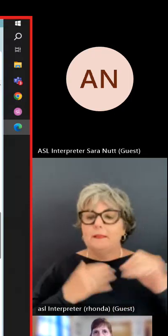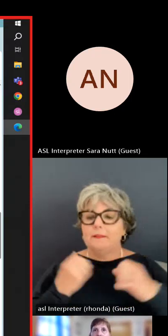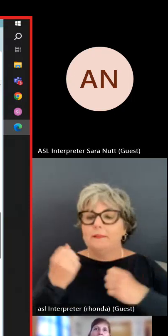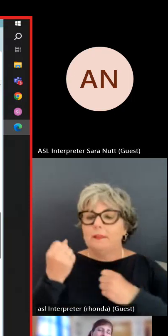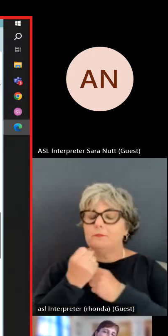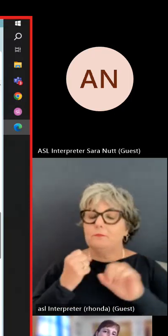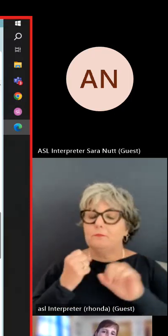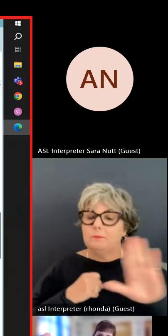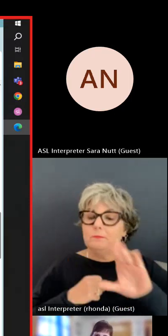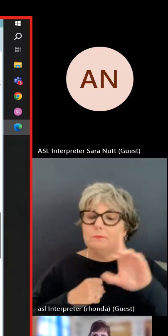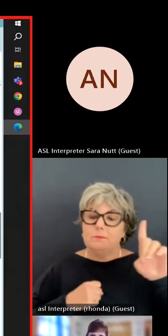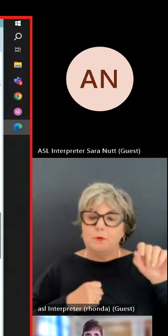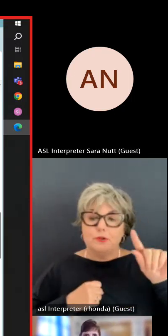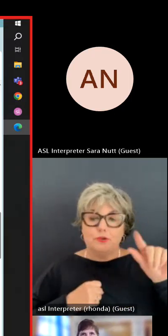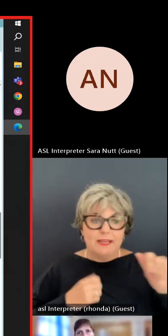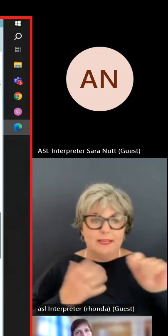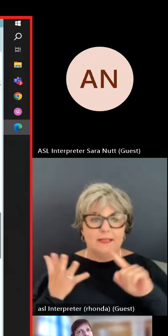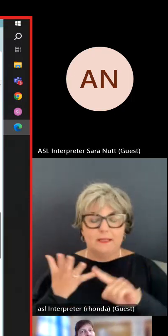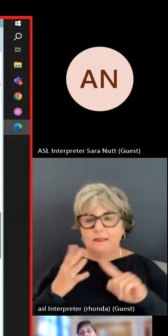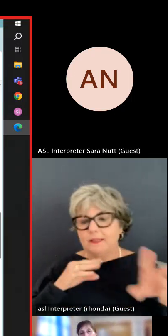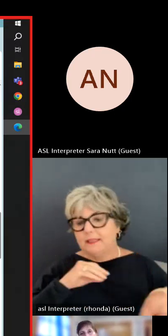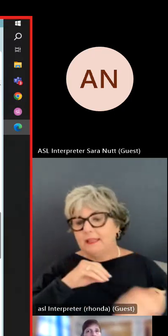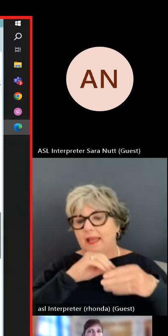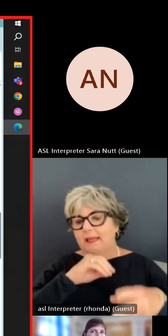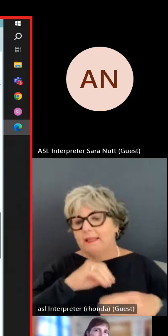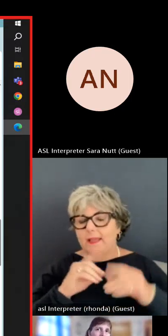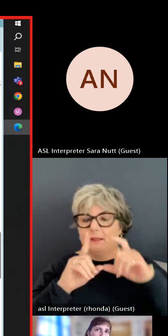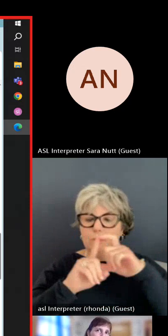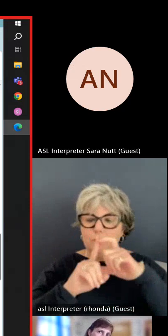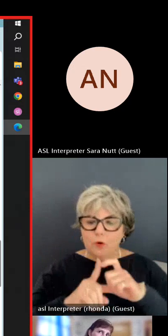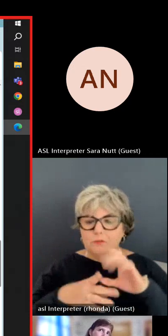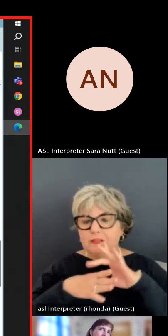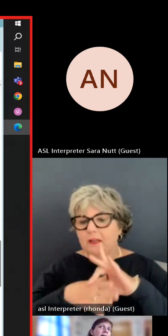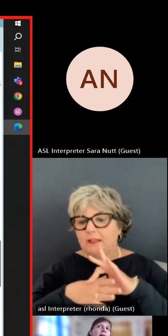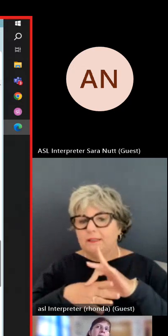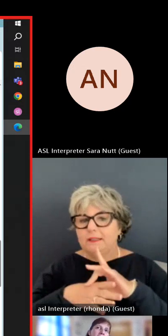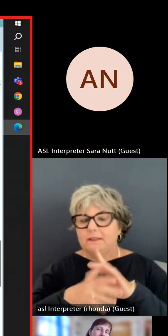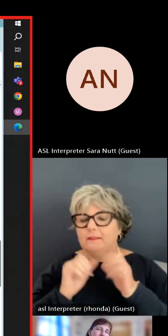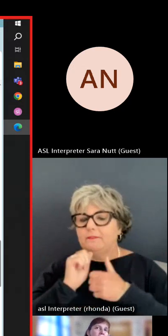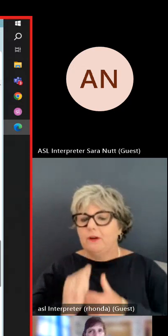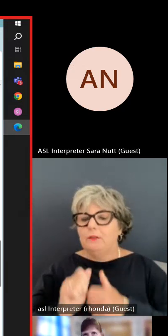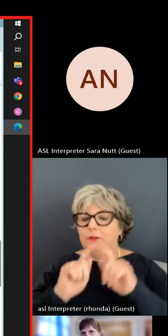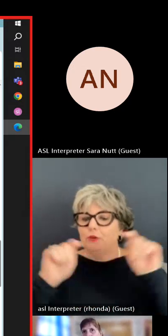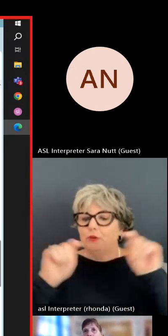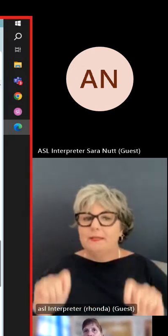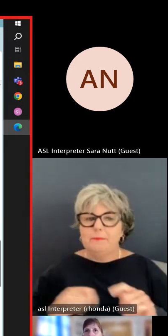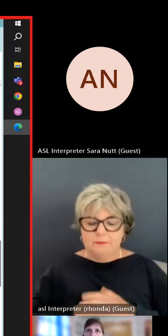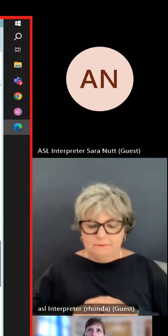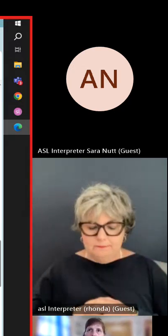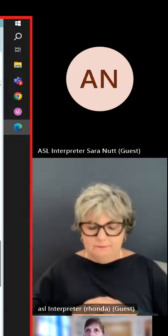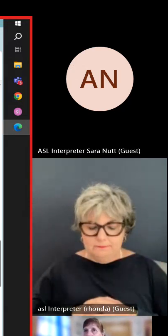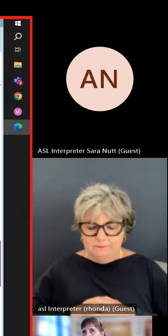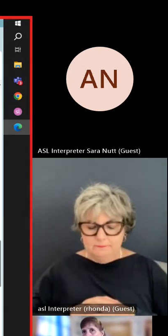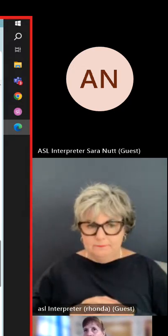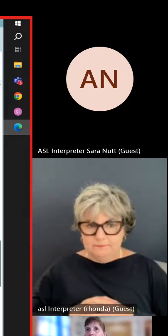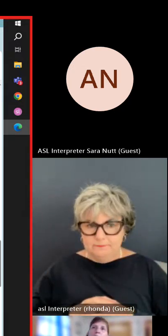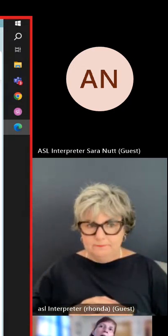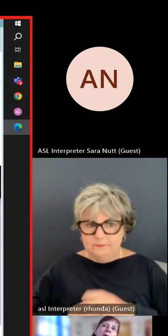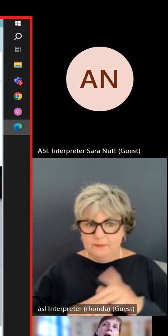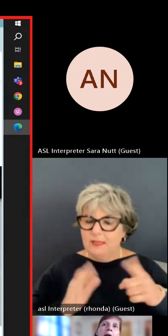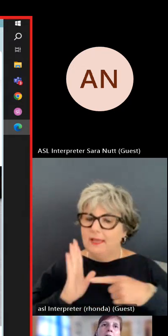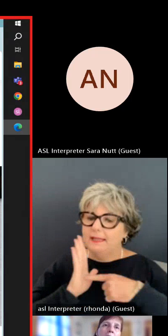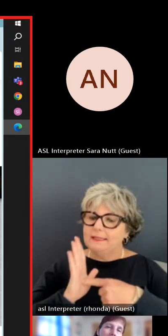data, and then insert content based on your templates. So here's an example of,